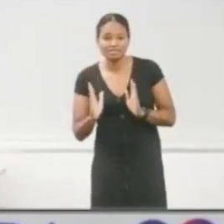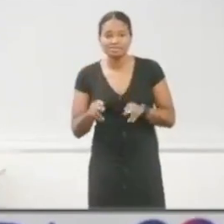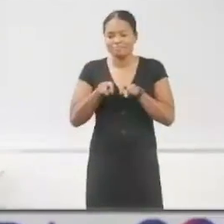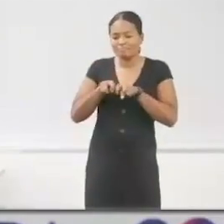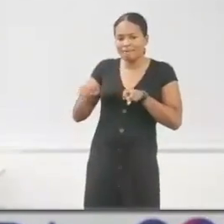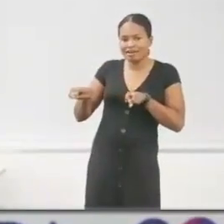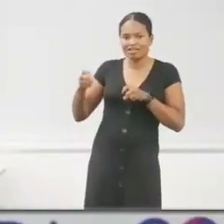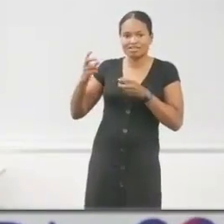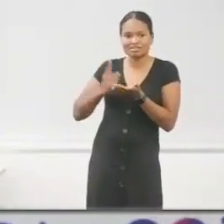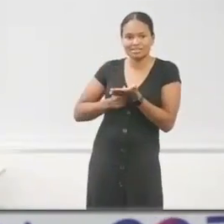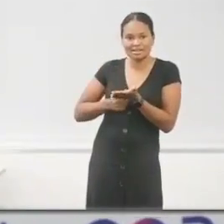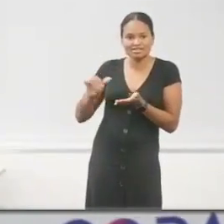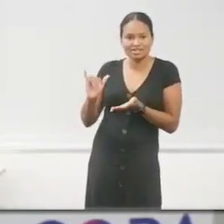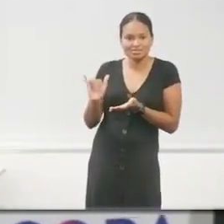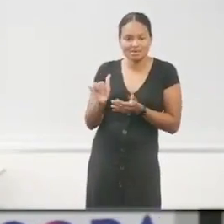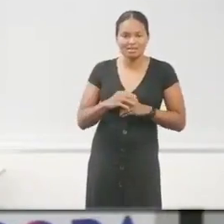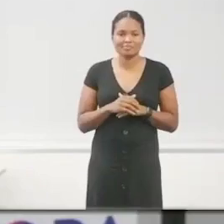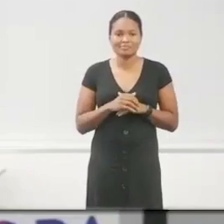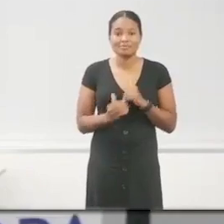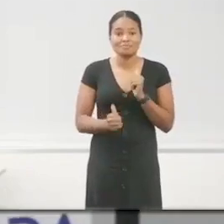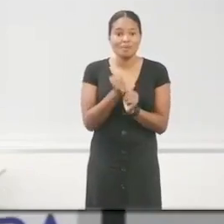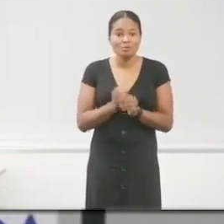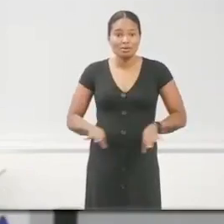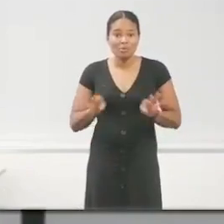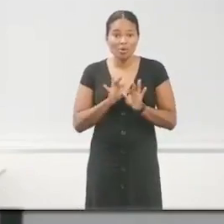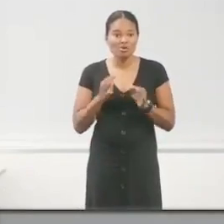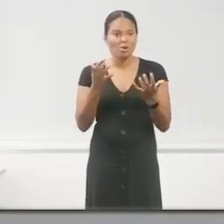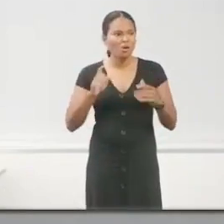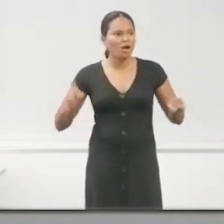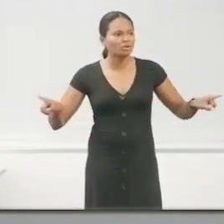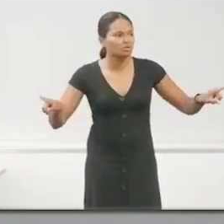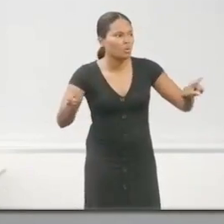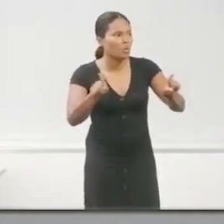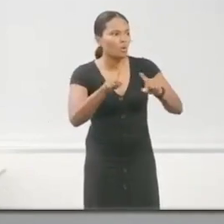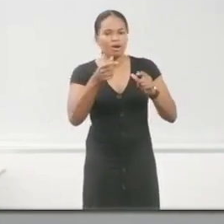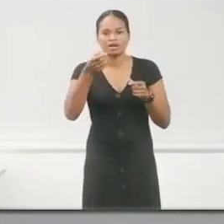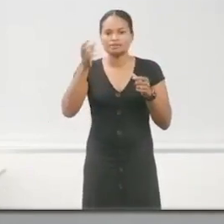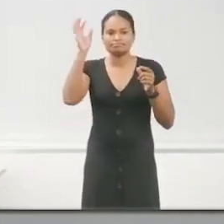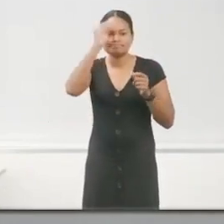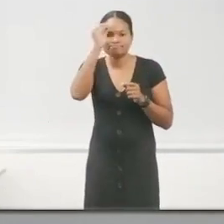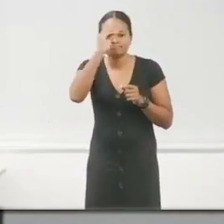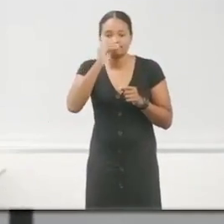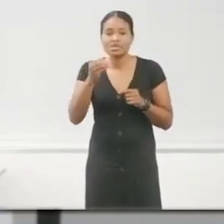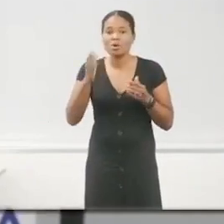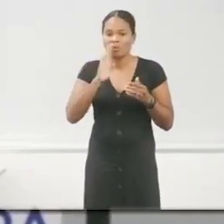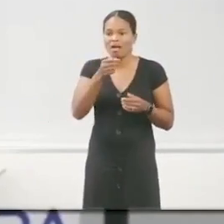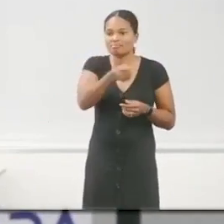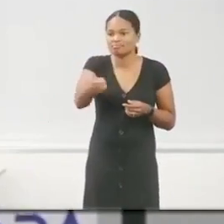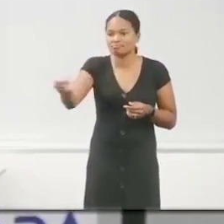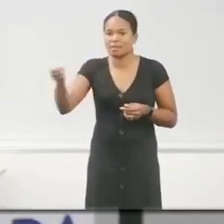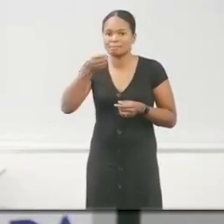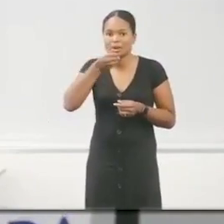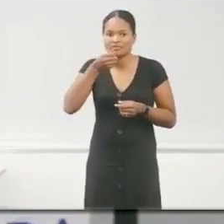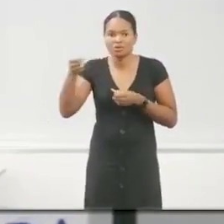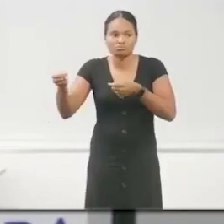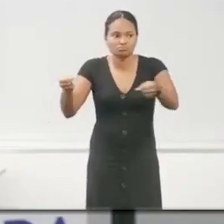discussion, and most importantly, we want to hear from you. So we've got microphones if you've got questions, especially to some of the subject